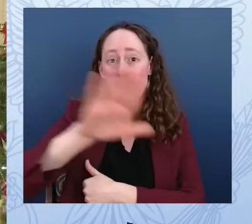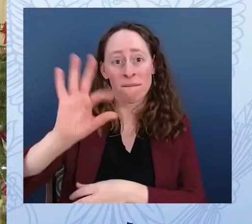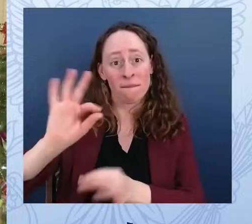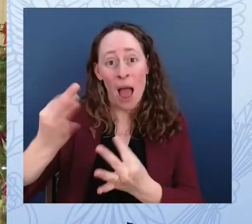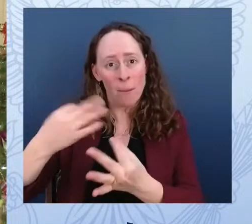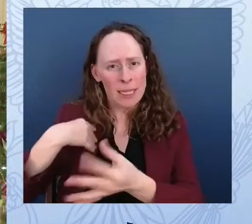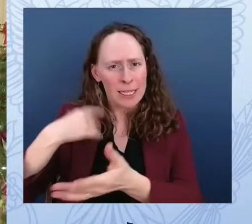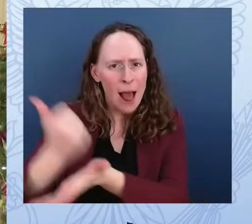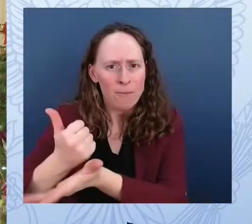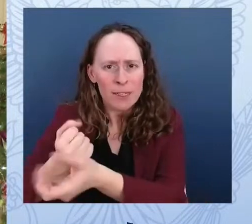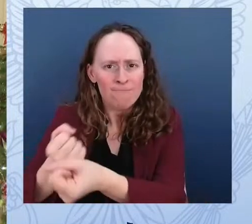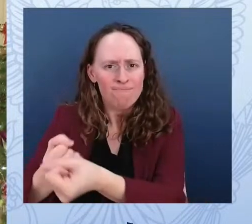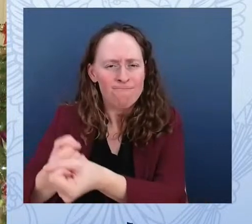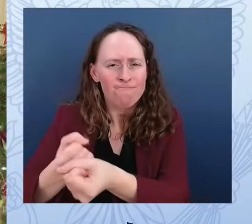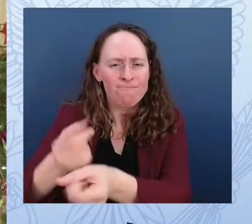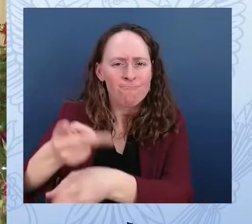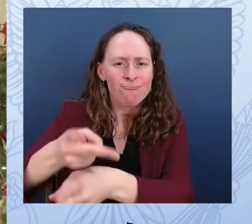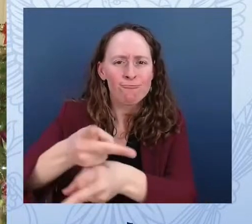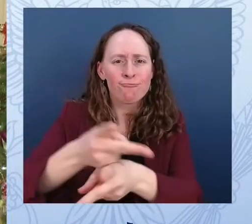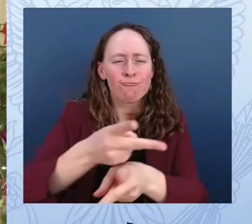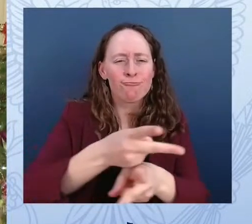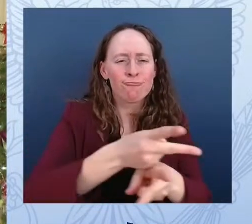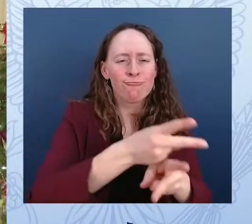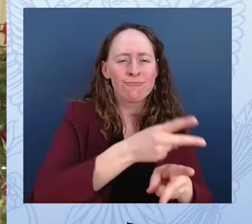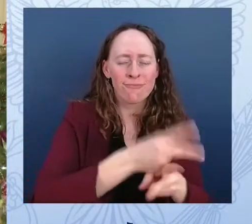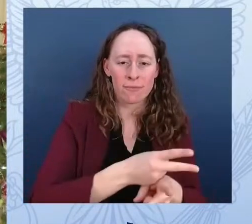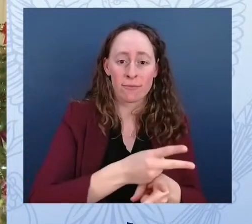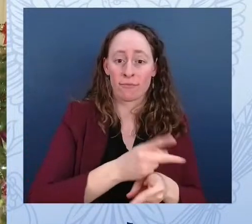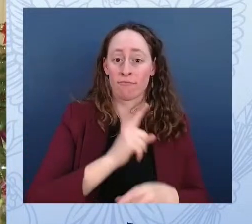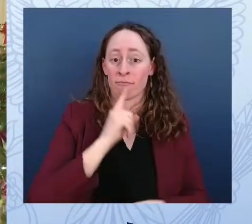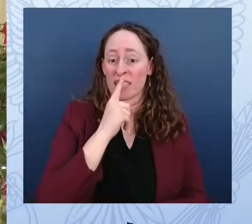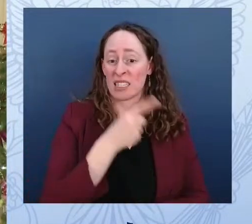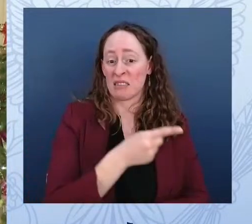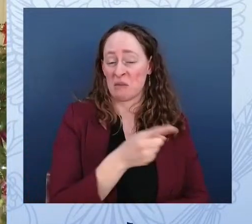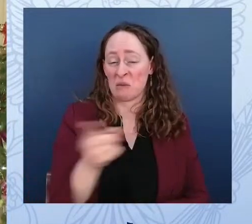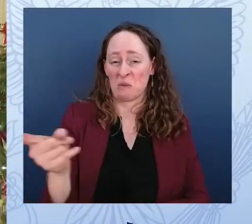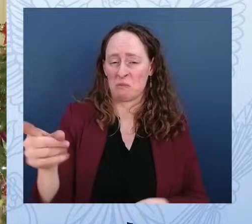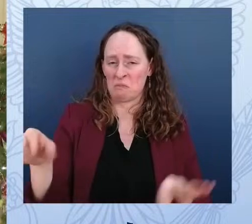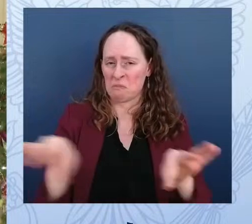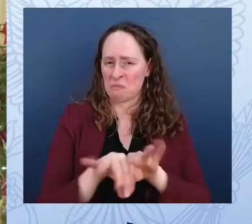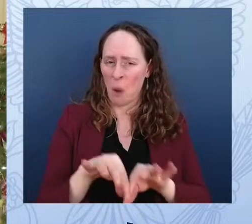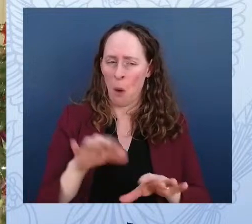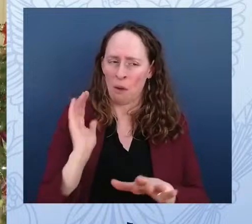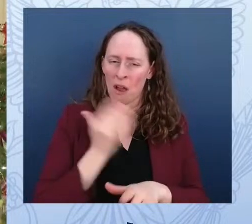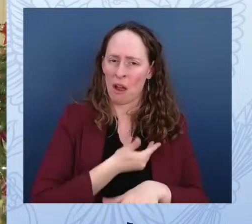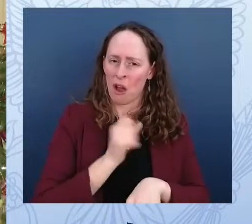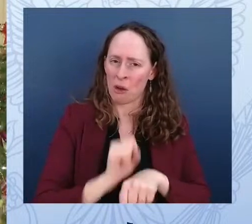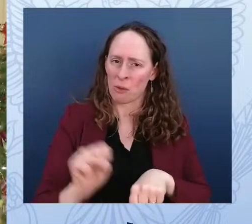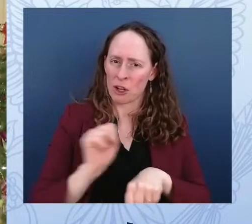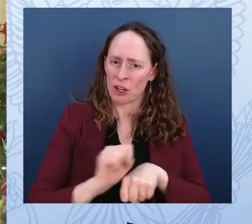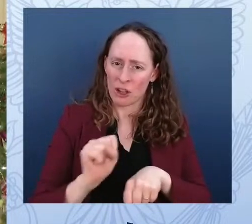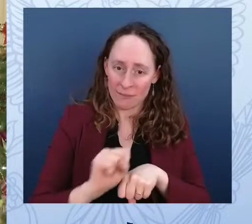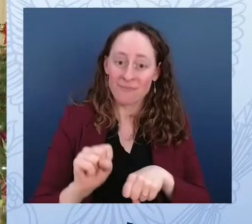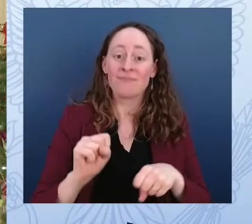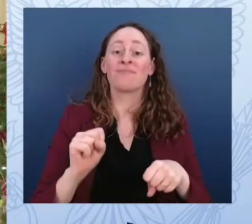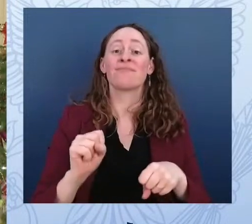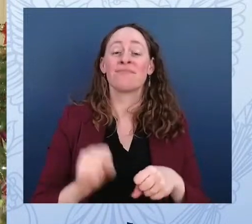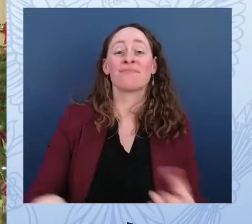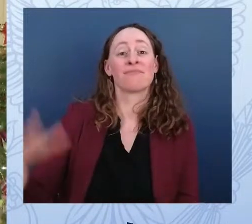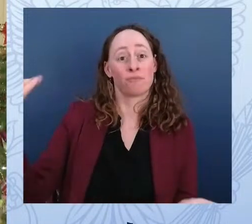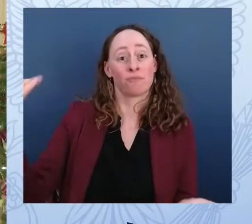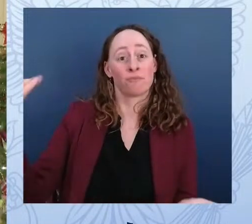thank you enough for that. 2,600 communities across the United States our Guardsmen live